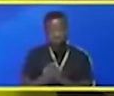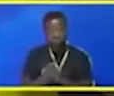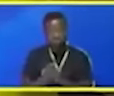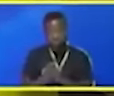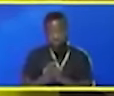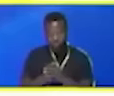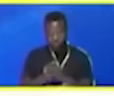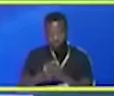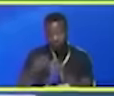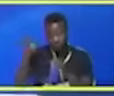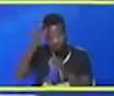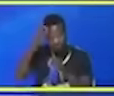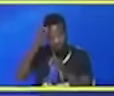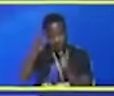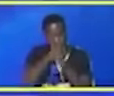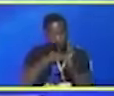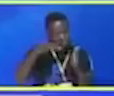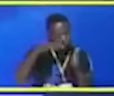Satan quoted scripture.